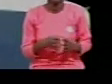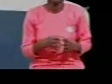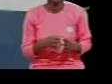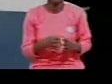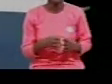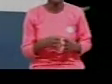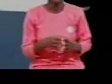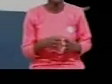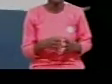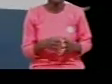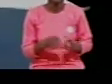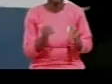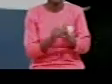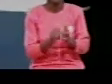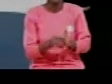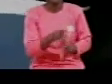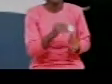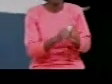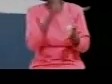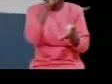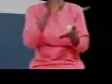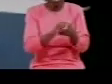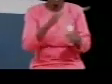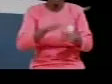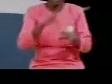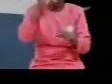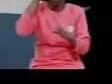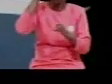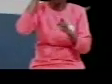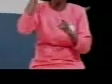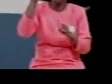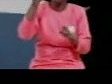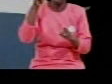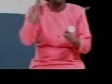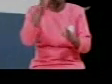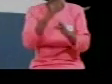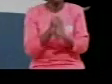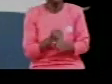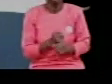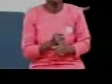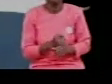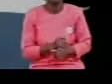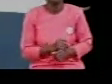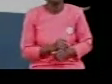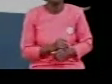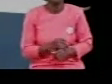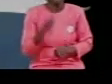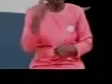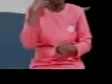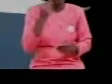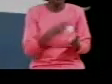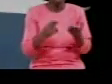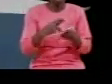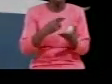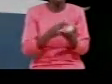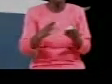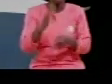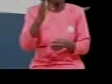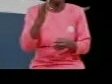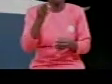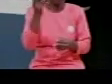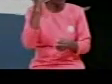on him should receive. For the Holy Ghost was not yet given, because that Jesus was not